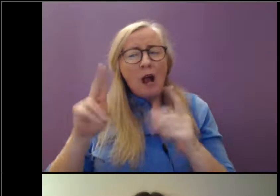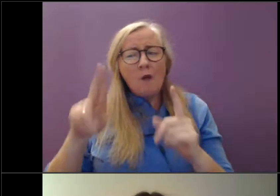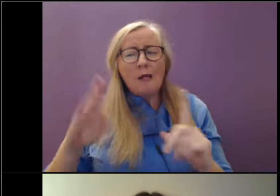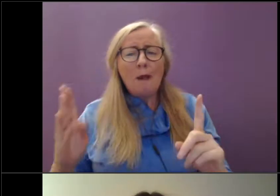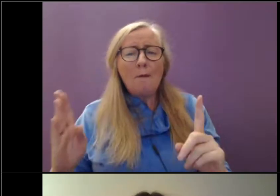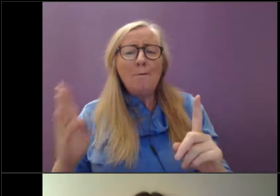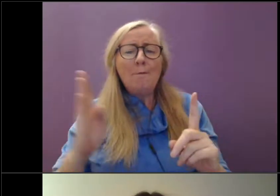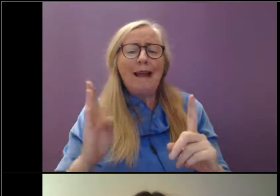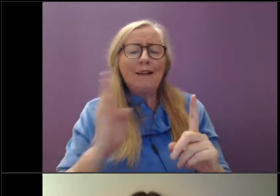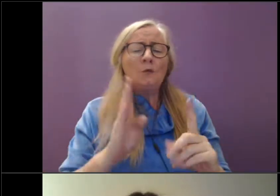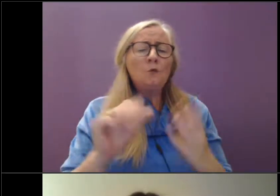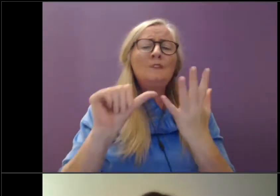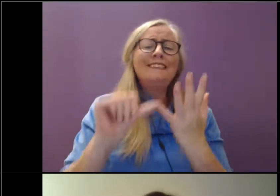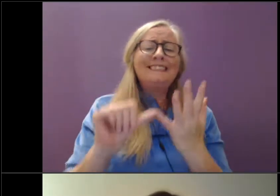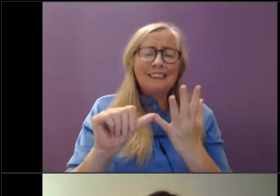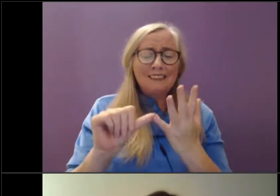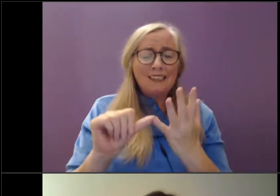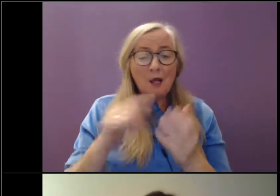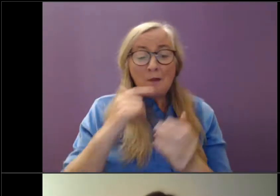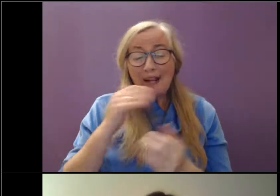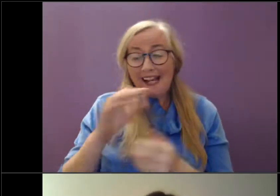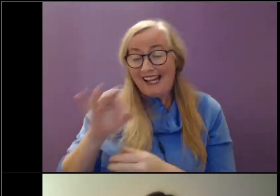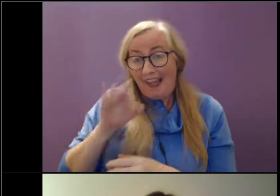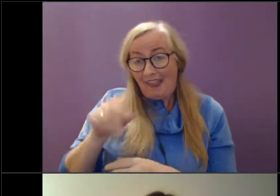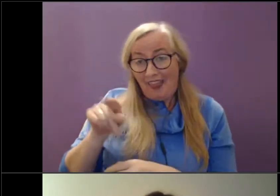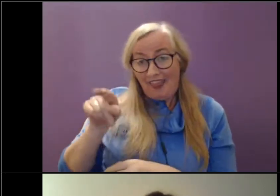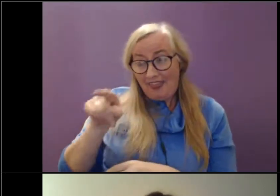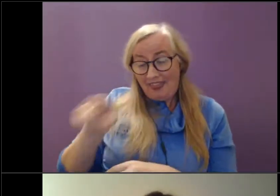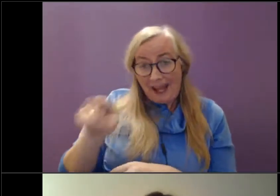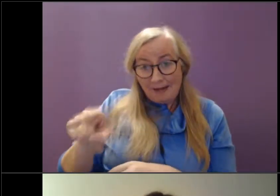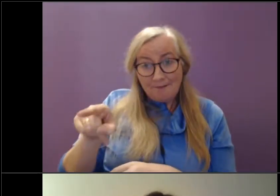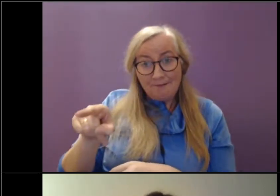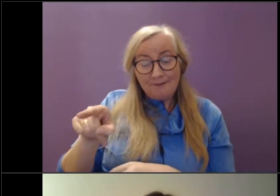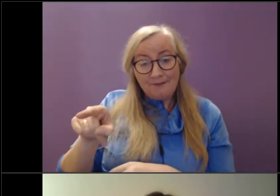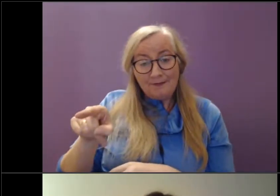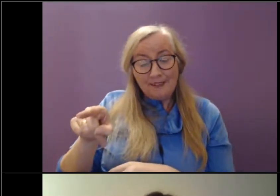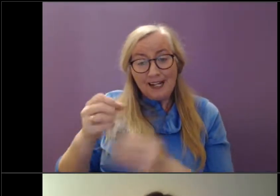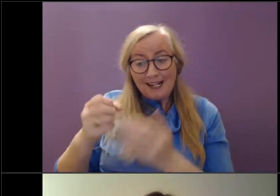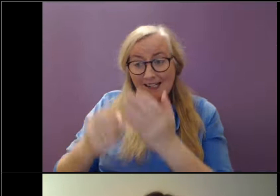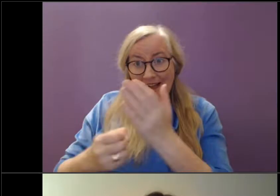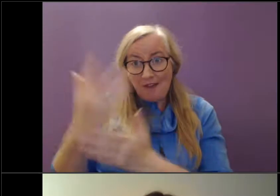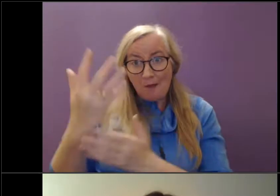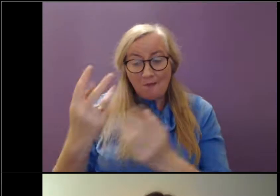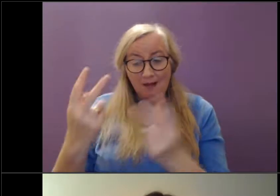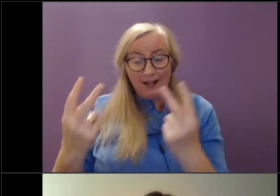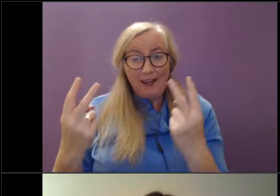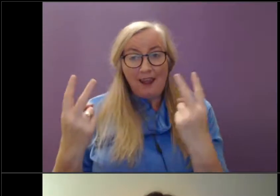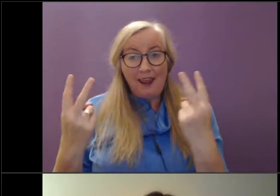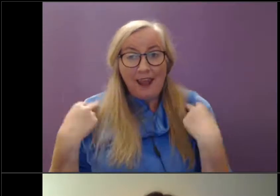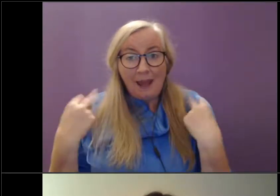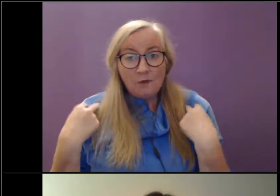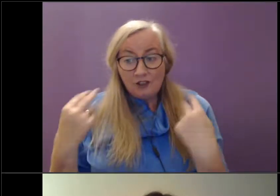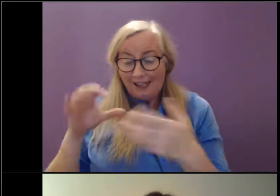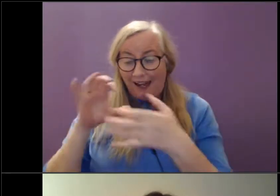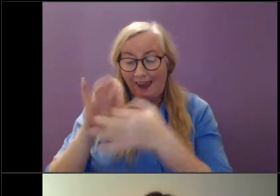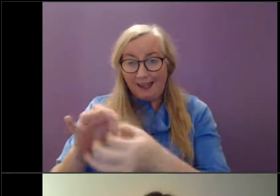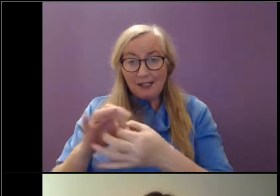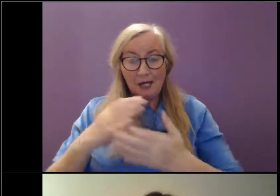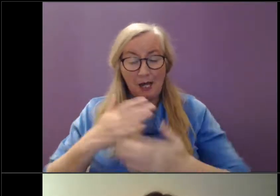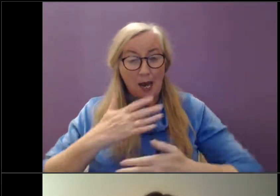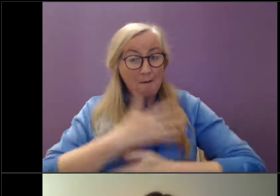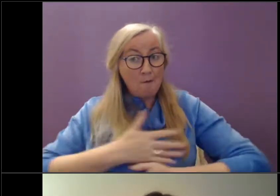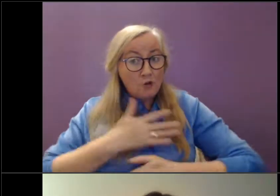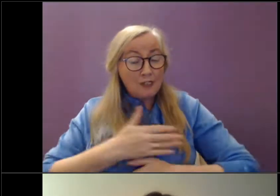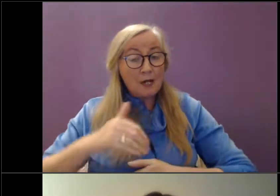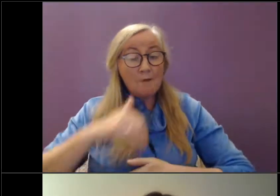and get the young person to even sort of try and develop that language around emotions. And because a lot of young people come